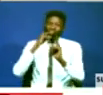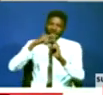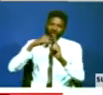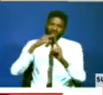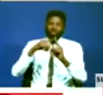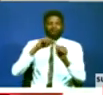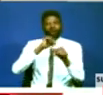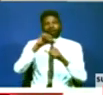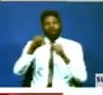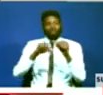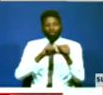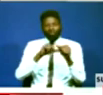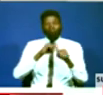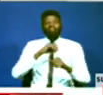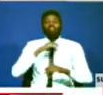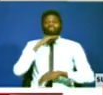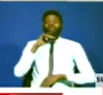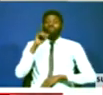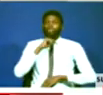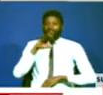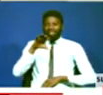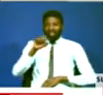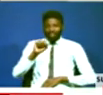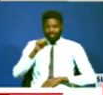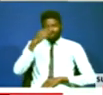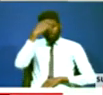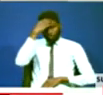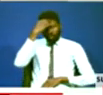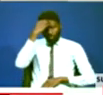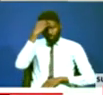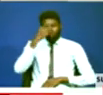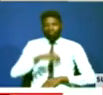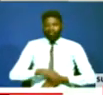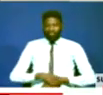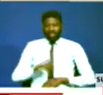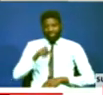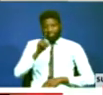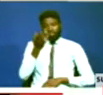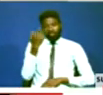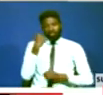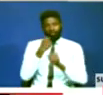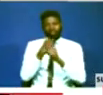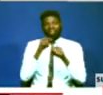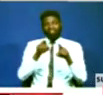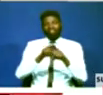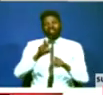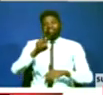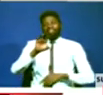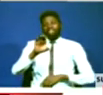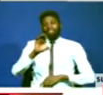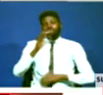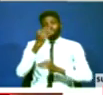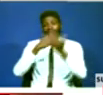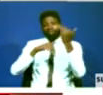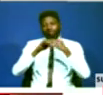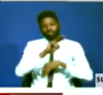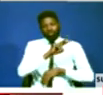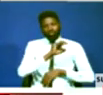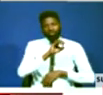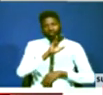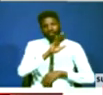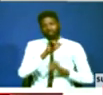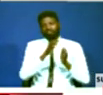Professor George Albert Omore Magoha. Magoha, who served as Vice Chancellor of the University from 2005 to